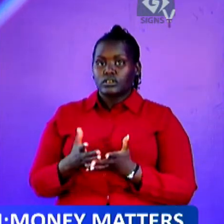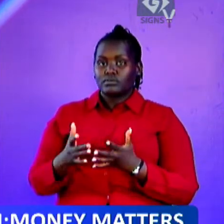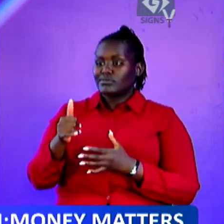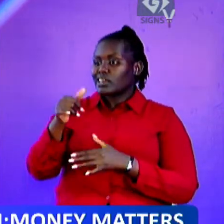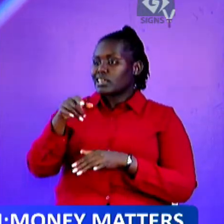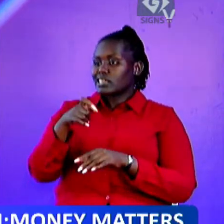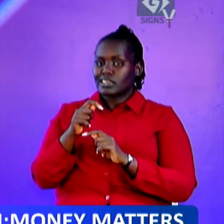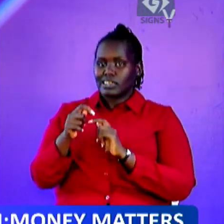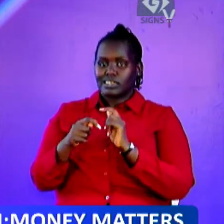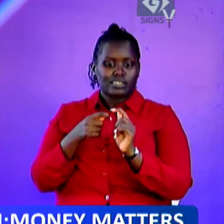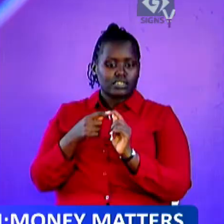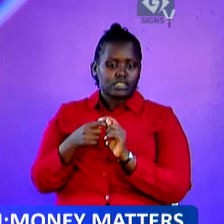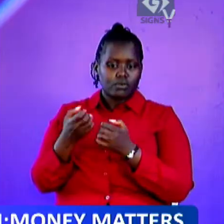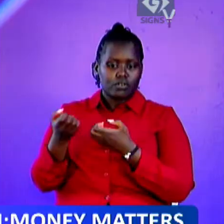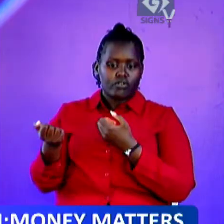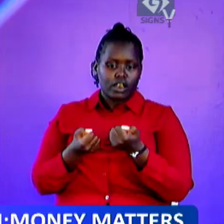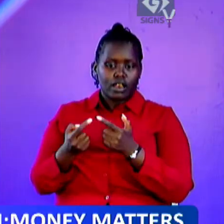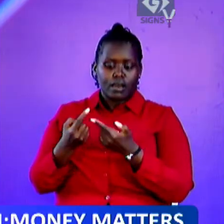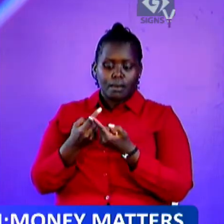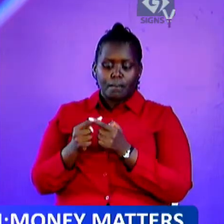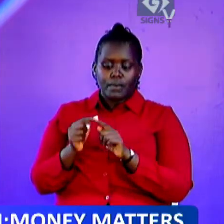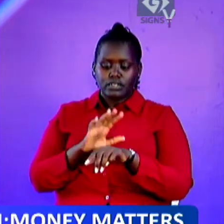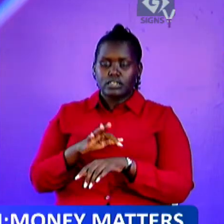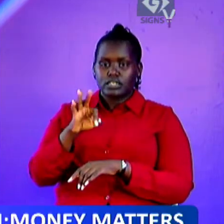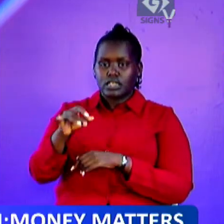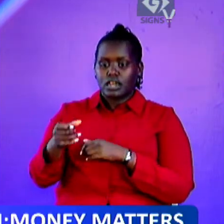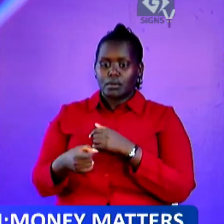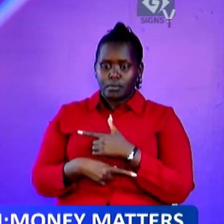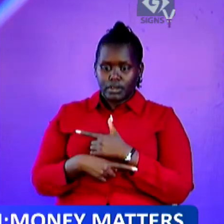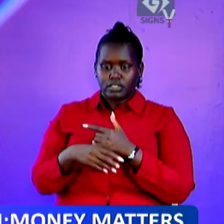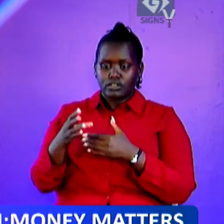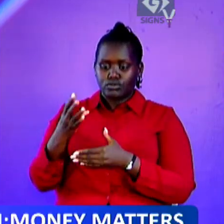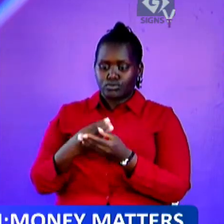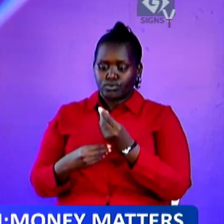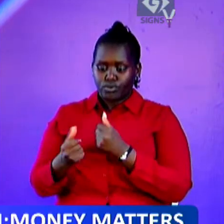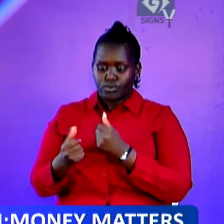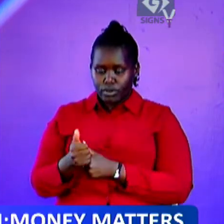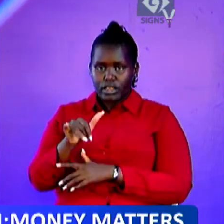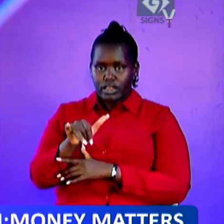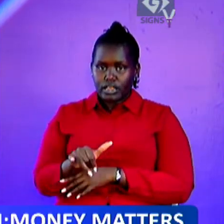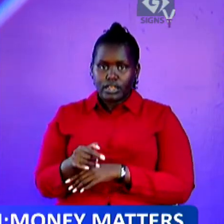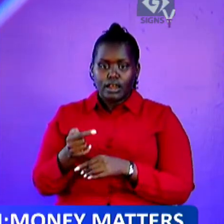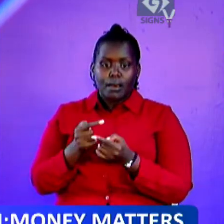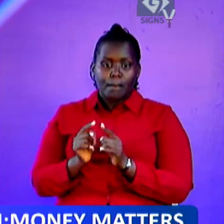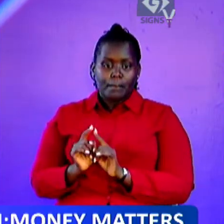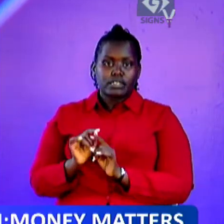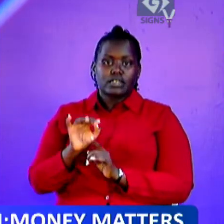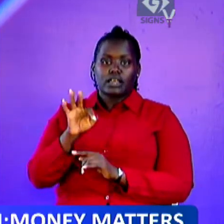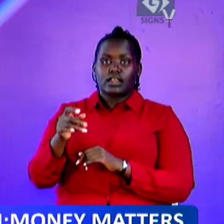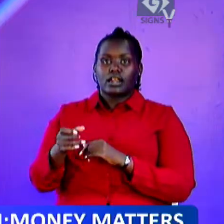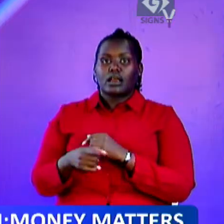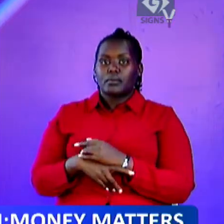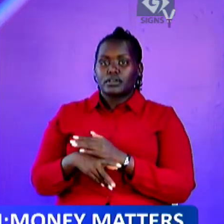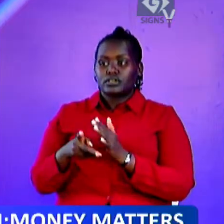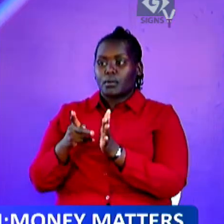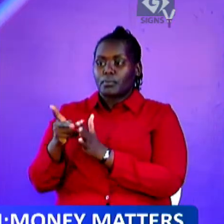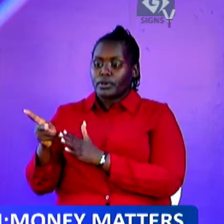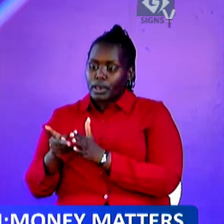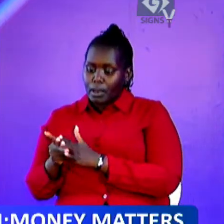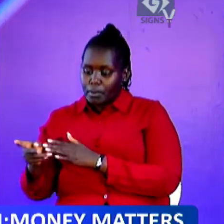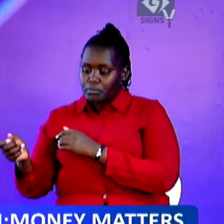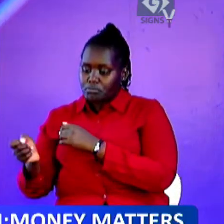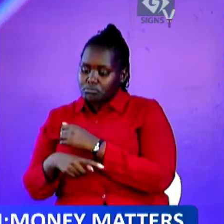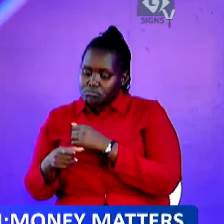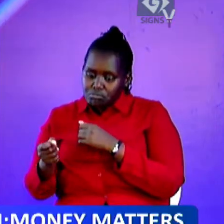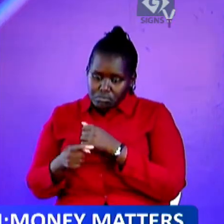or Range Rover, but it'll take him like 3 months to sell it. That money, But within those 3 months, the guy needs to be paying salaries, rent, that kind